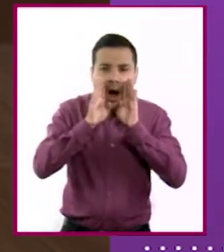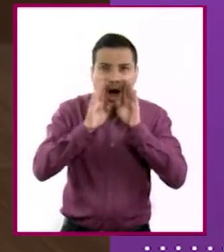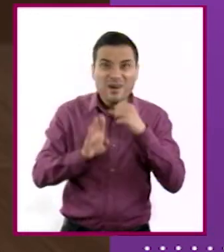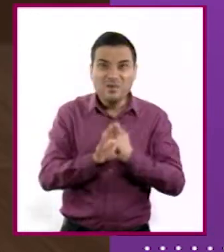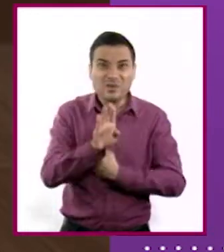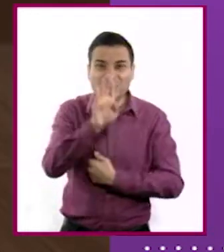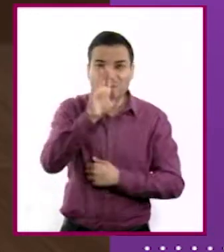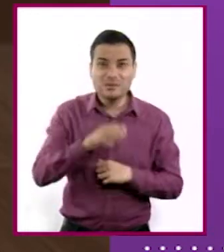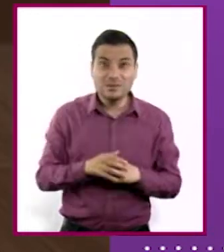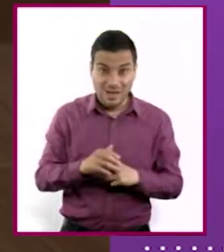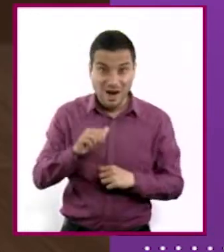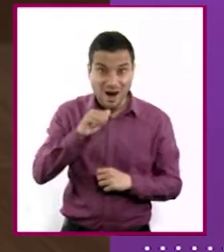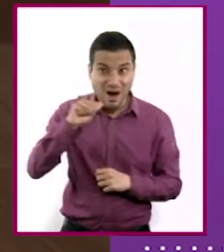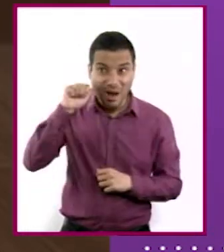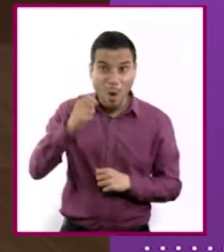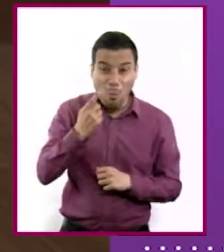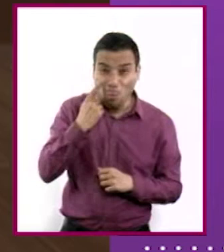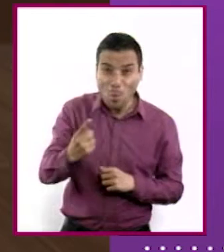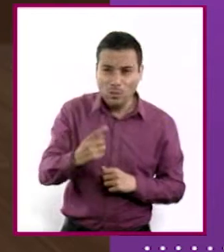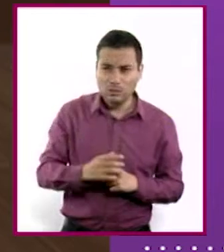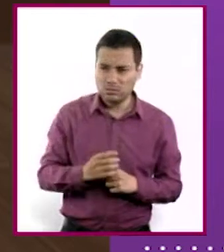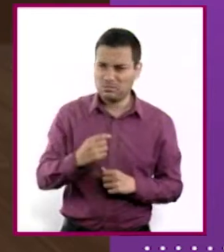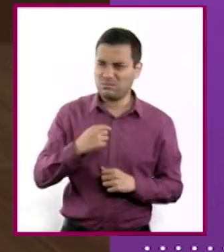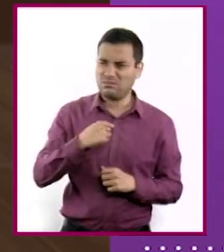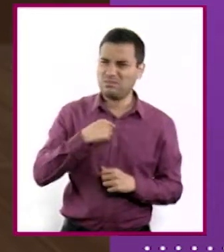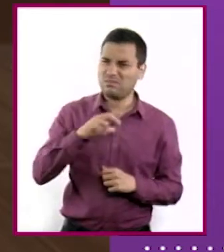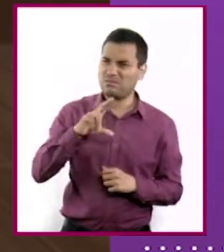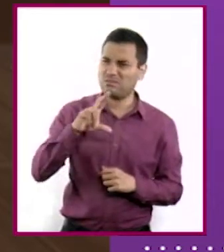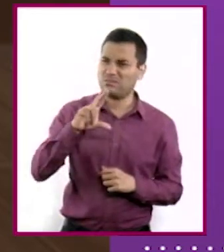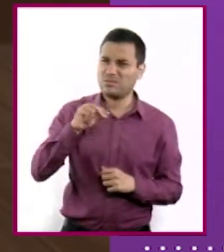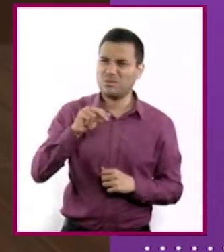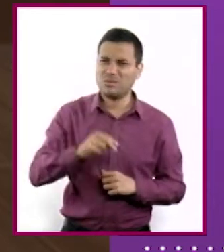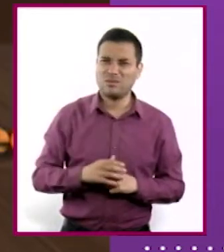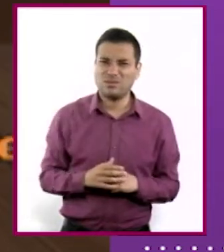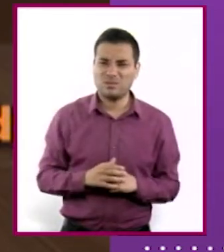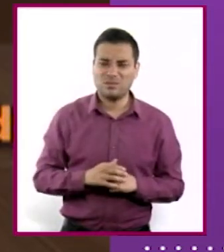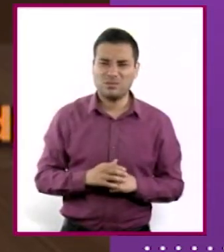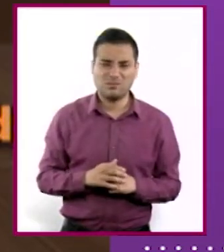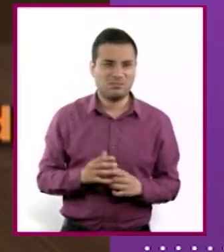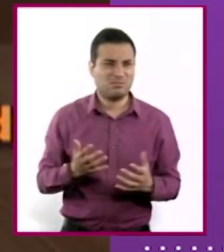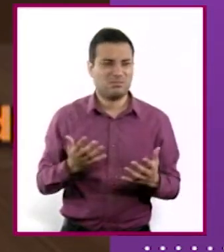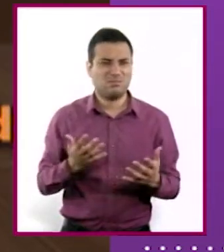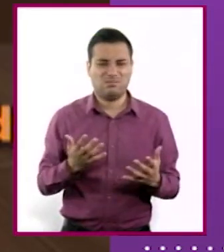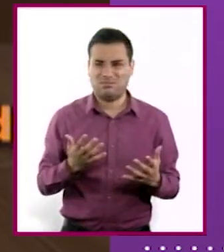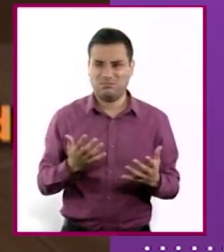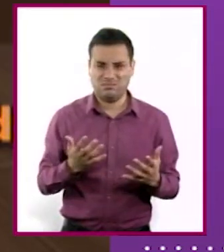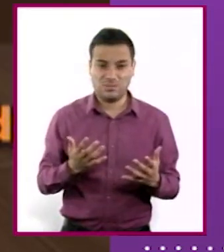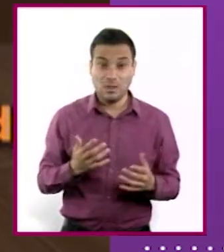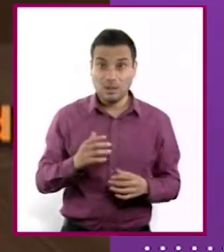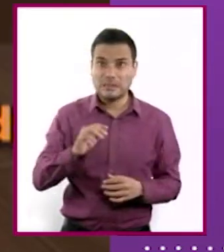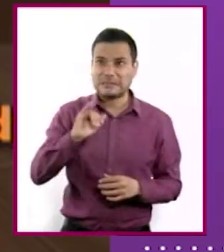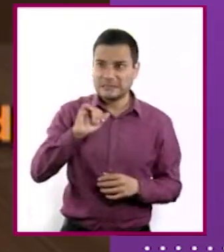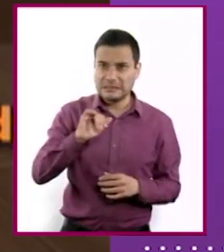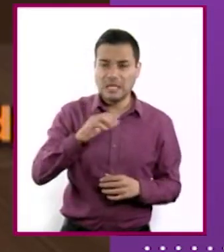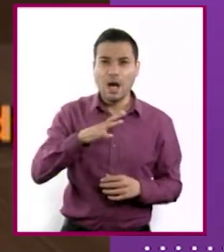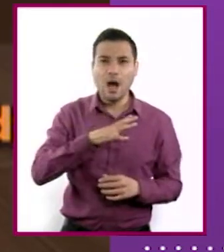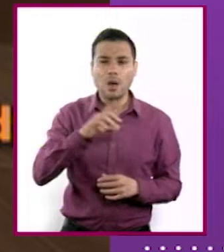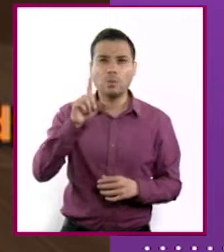ghost yesterday?" "No," she answered. "It walks like this and